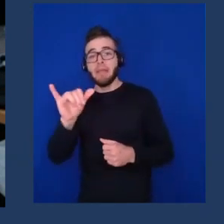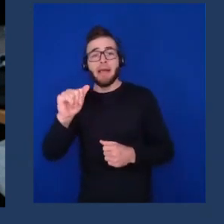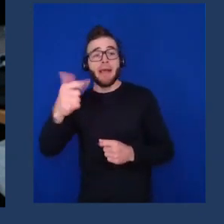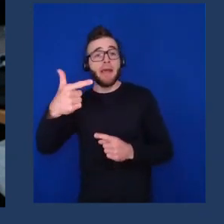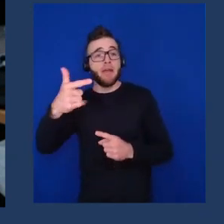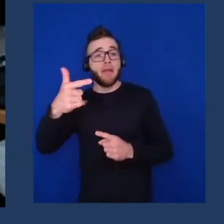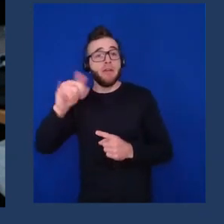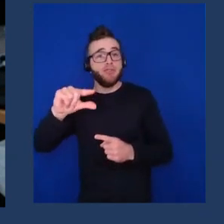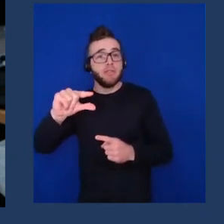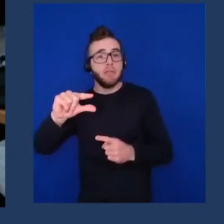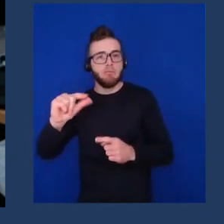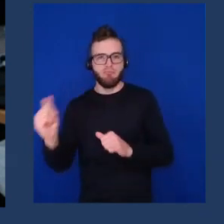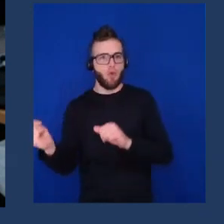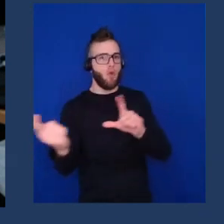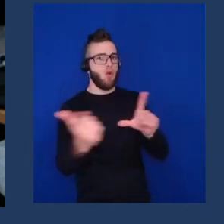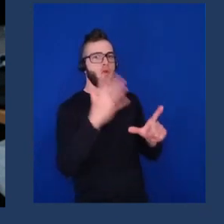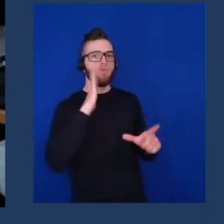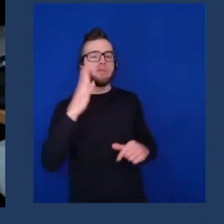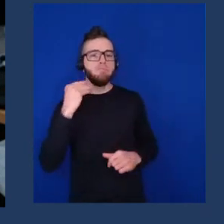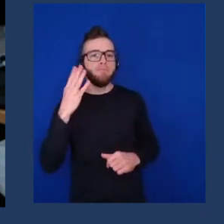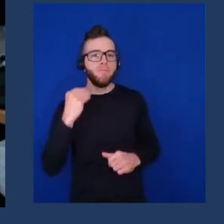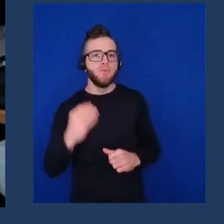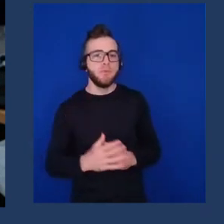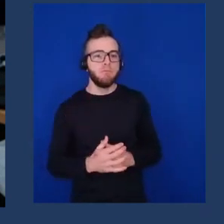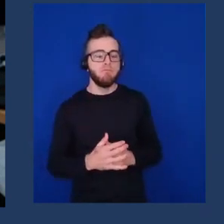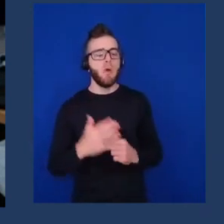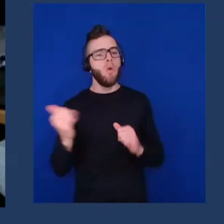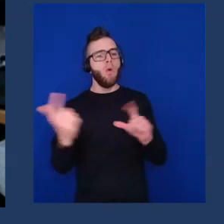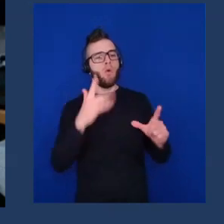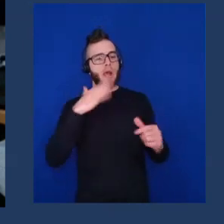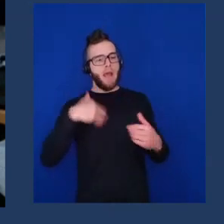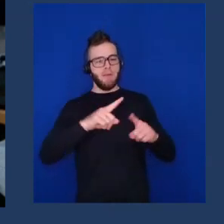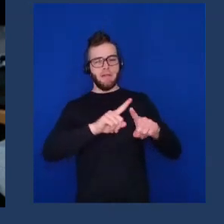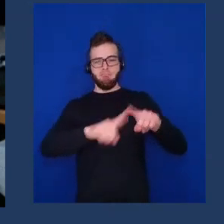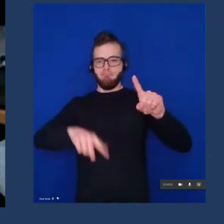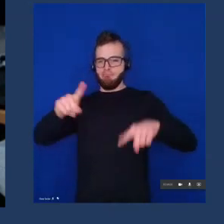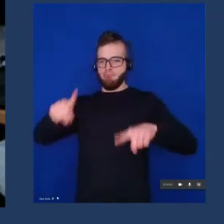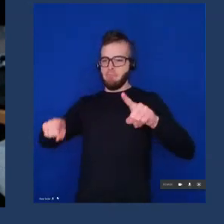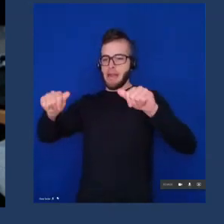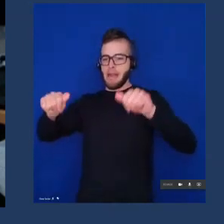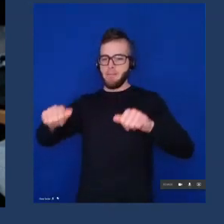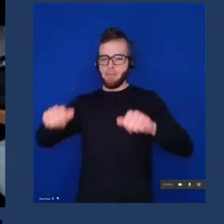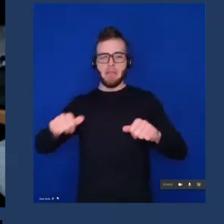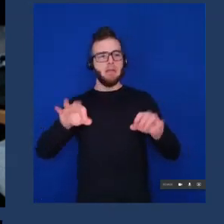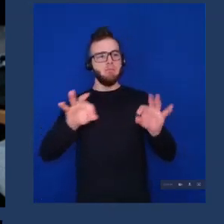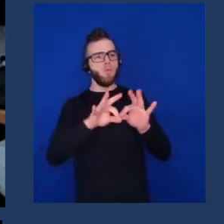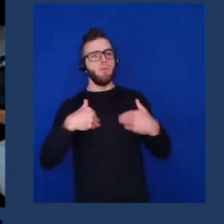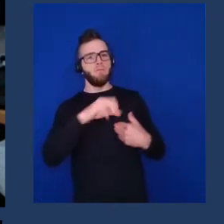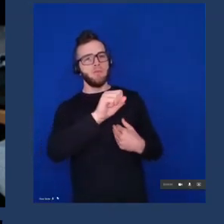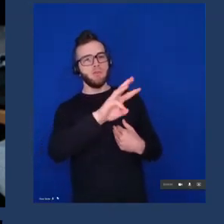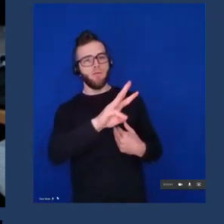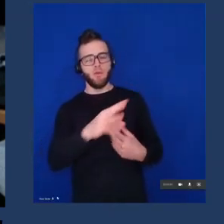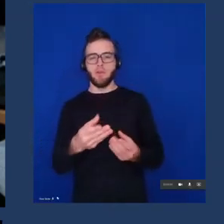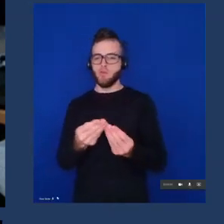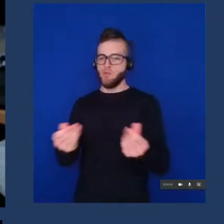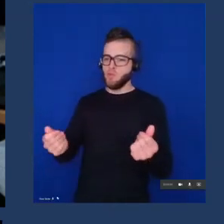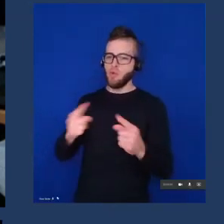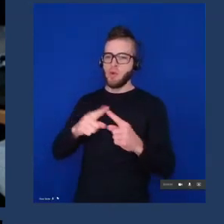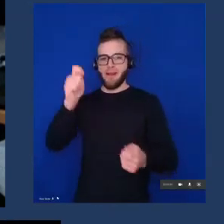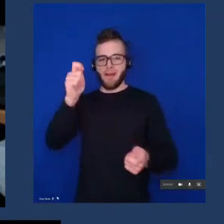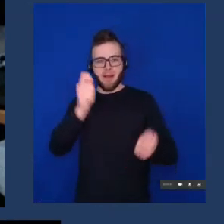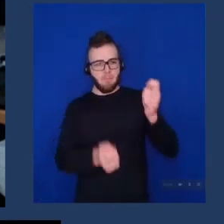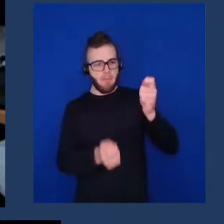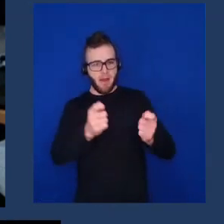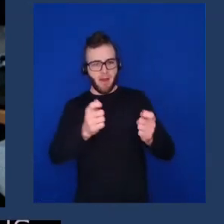different capabilities. And what we need is we need software and hardware solutions that can combine and adapt in novel ways to make sure that each of us